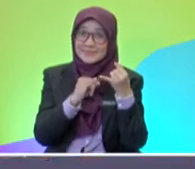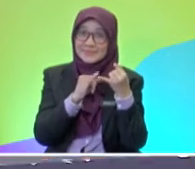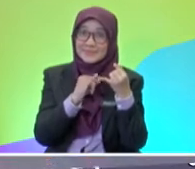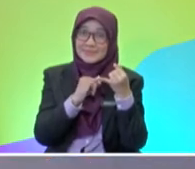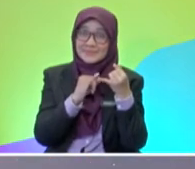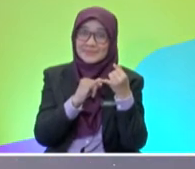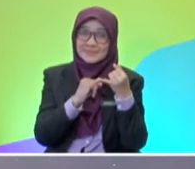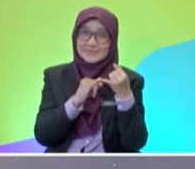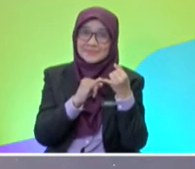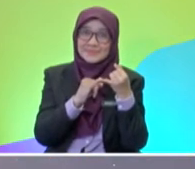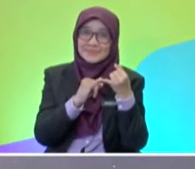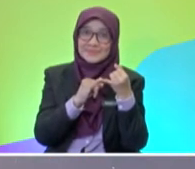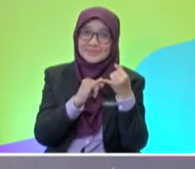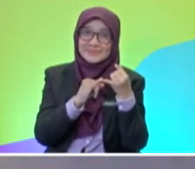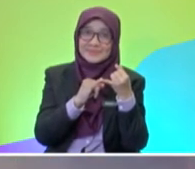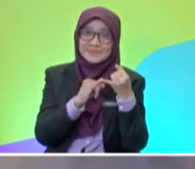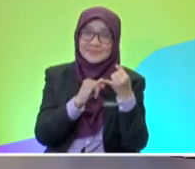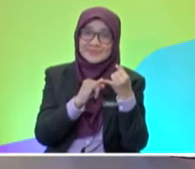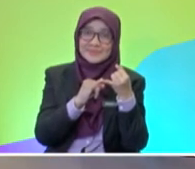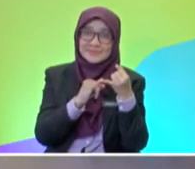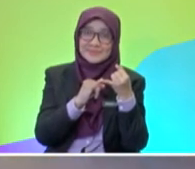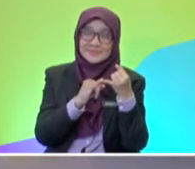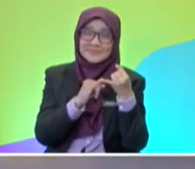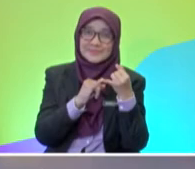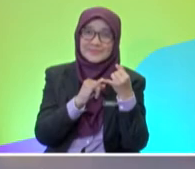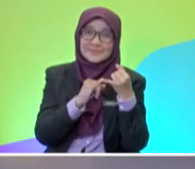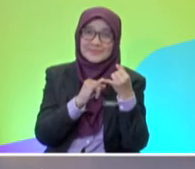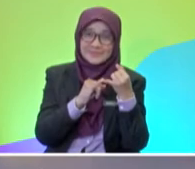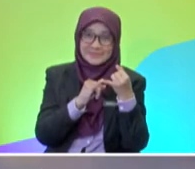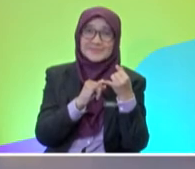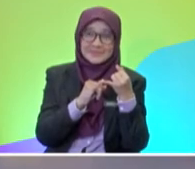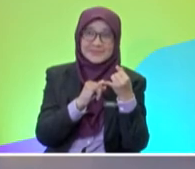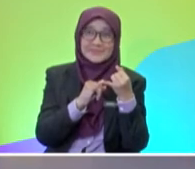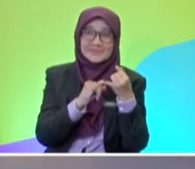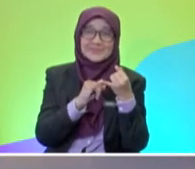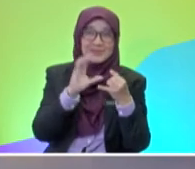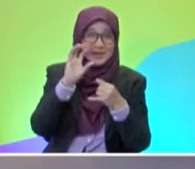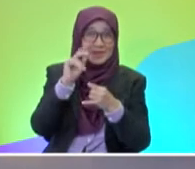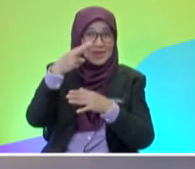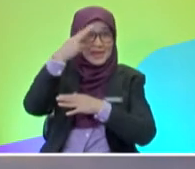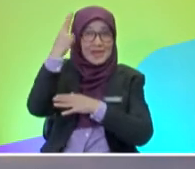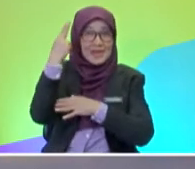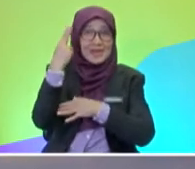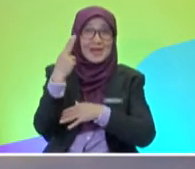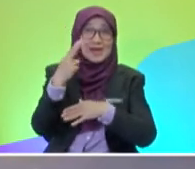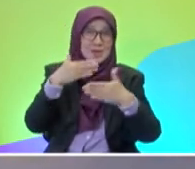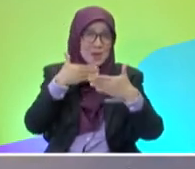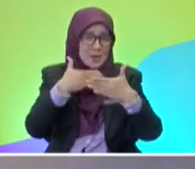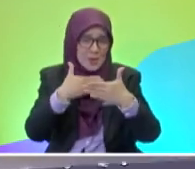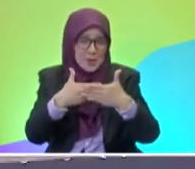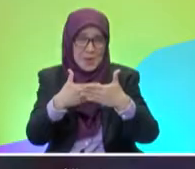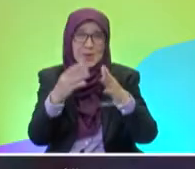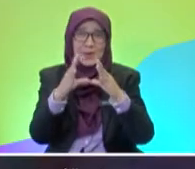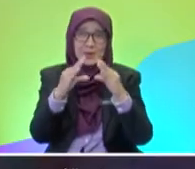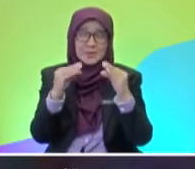this done. And so I've done with my straws. And you have to